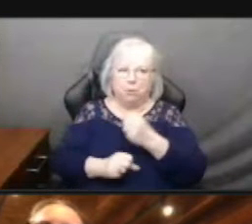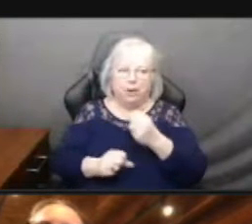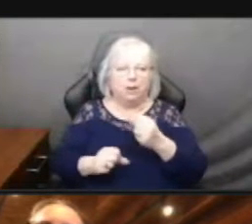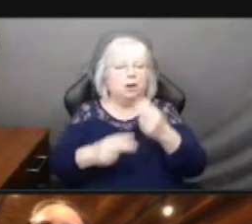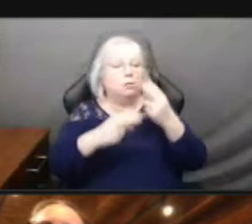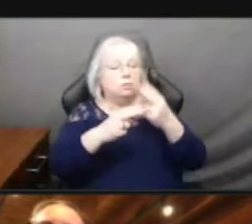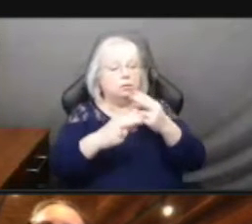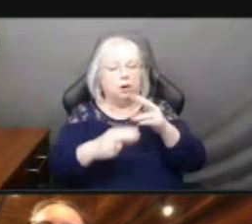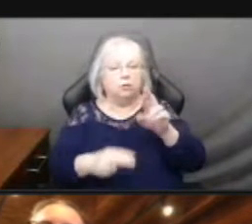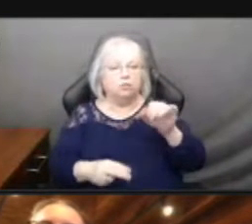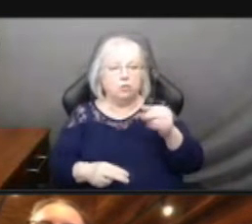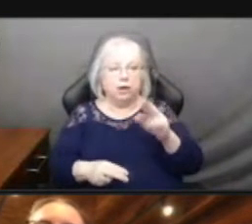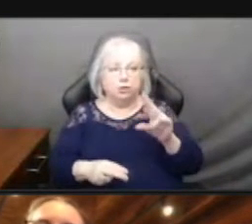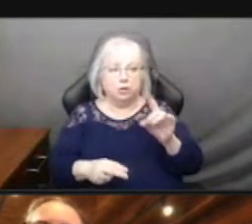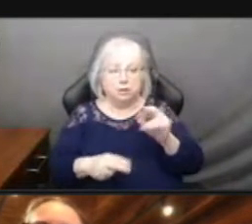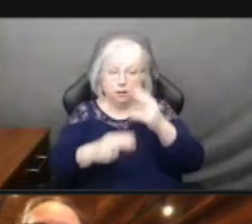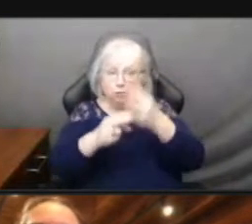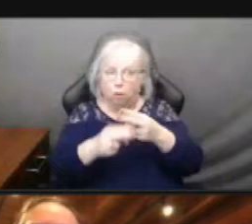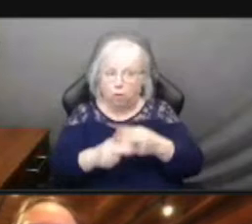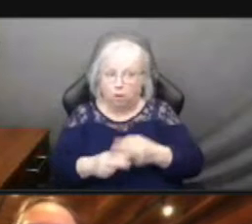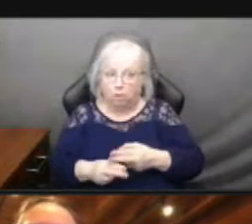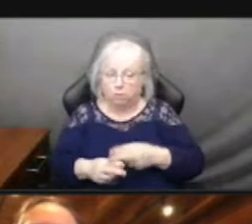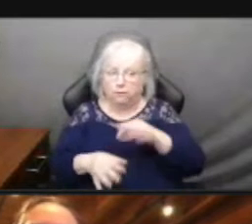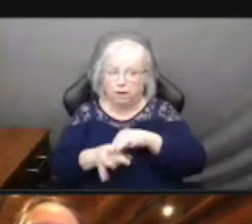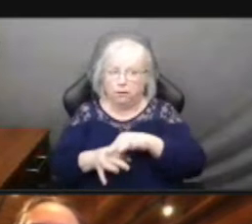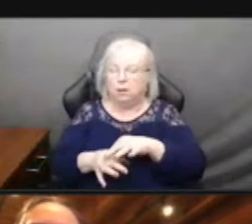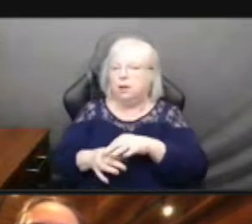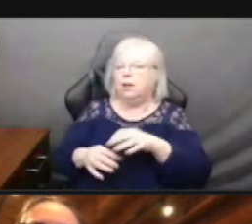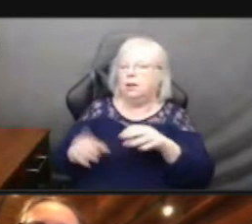call. There's been a roll call. Madam Clerk.